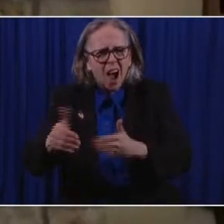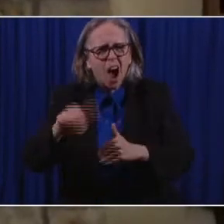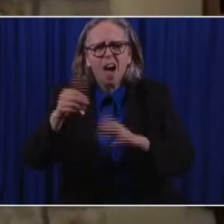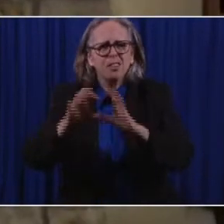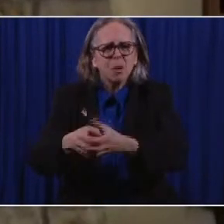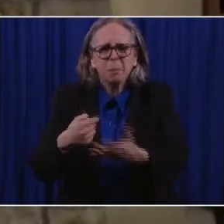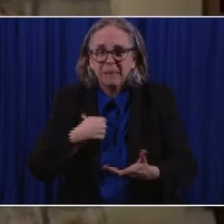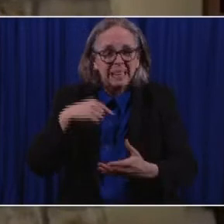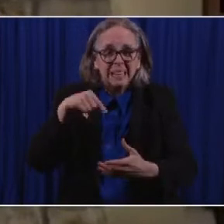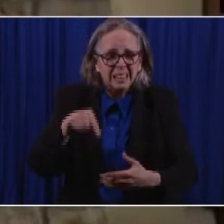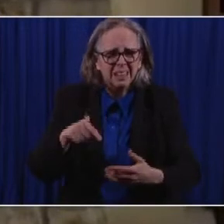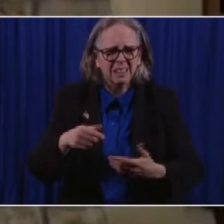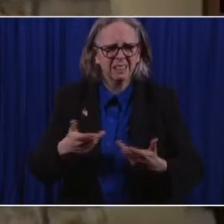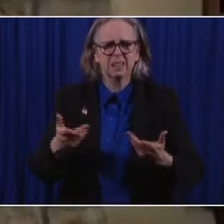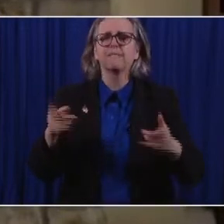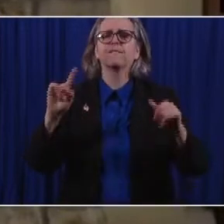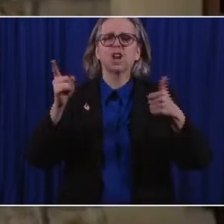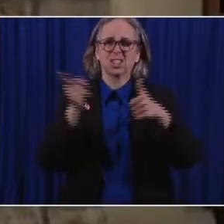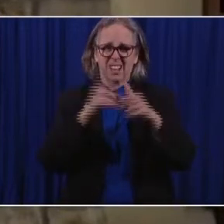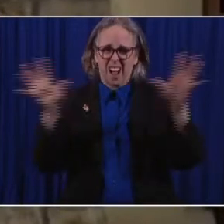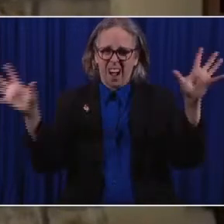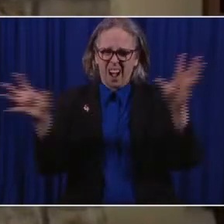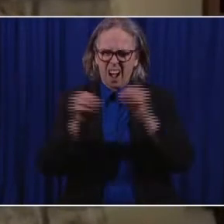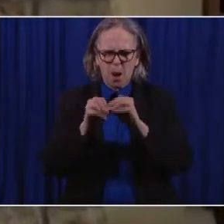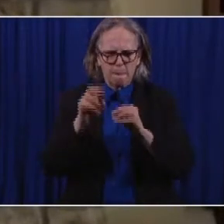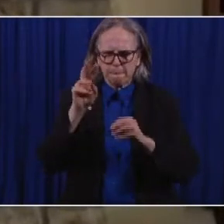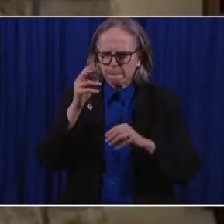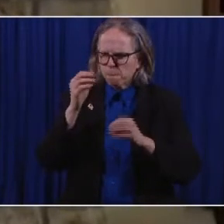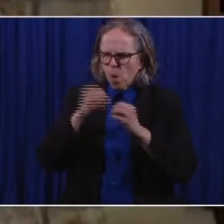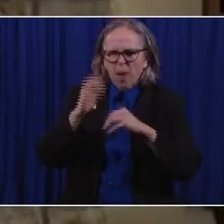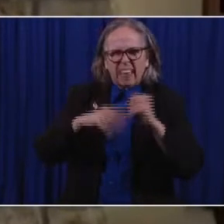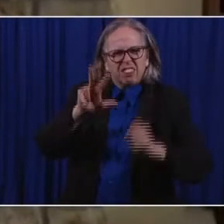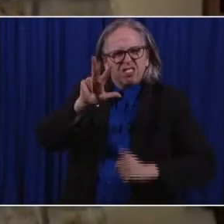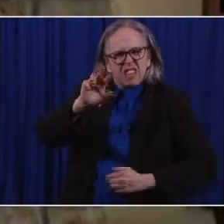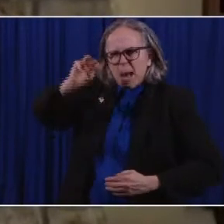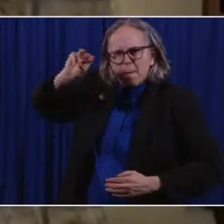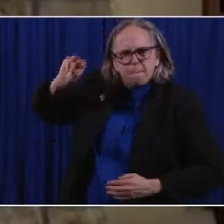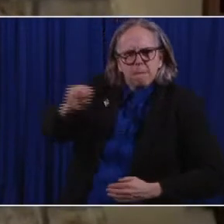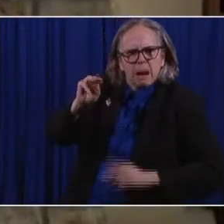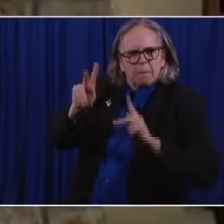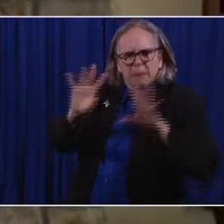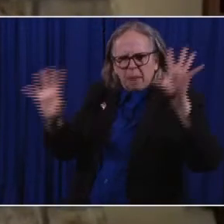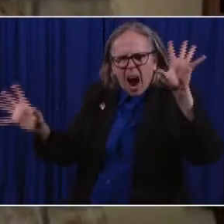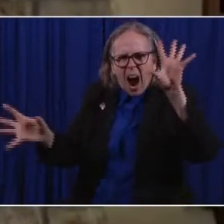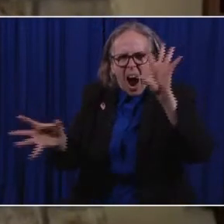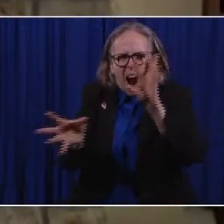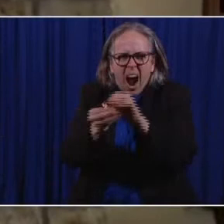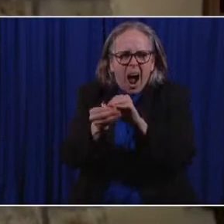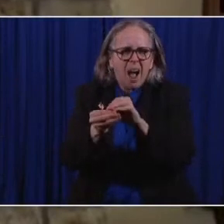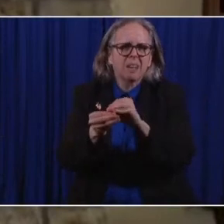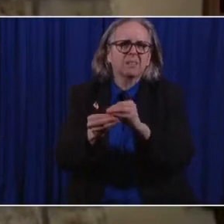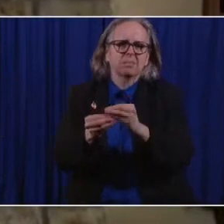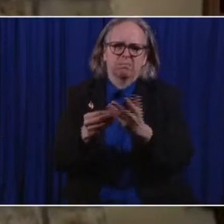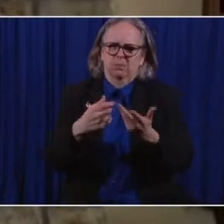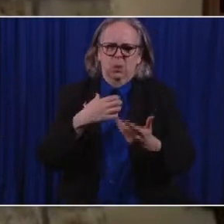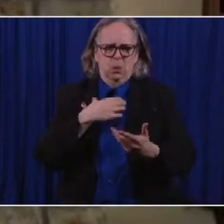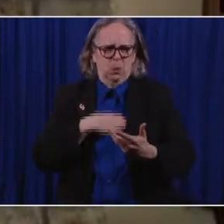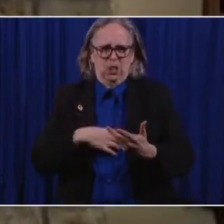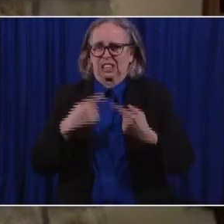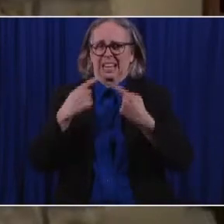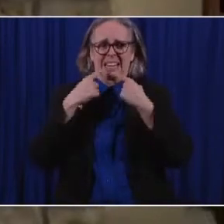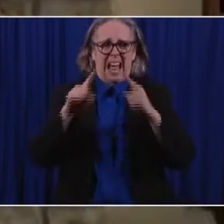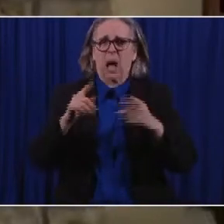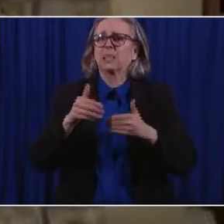people. So we've unfortunately got a ways to go. I wish that next decision was upon us and that we had already had